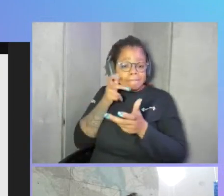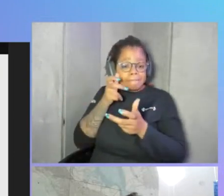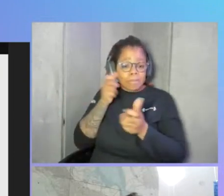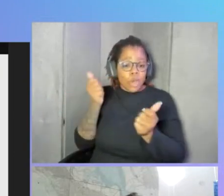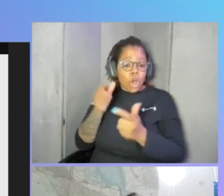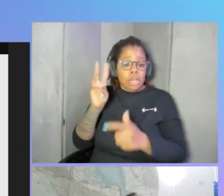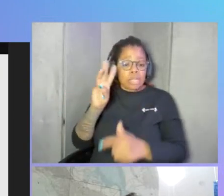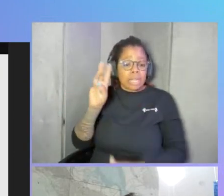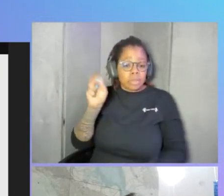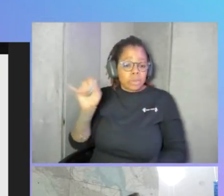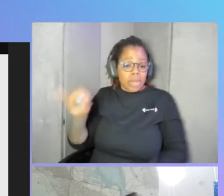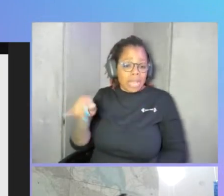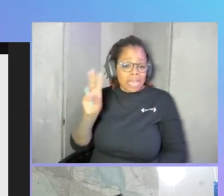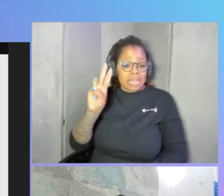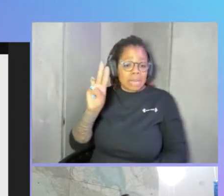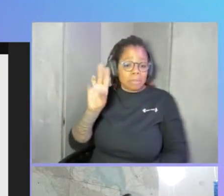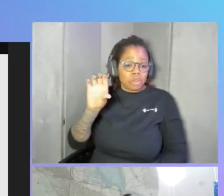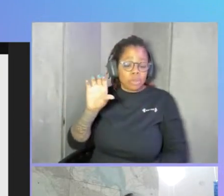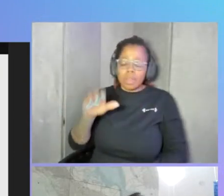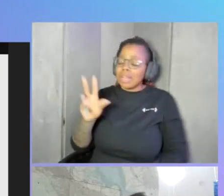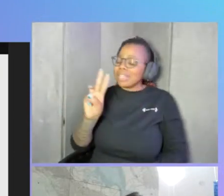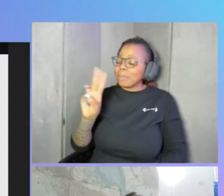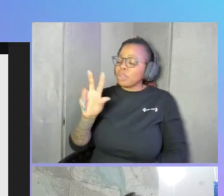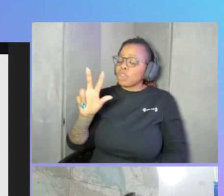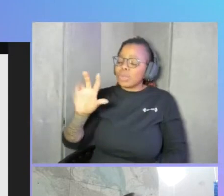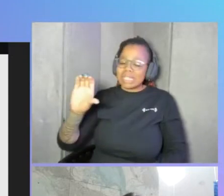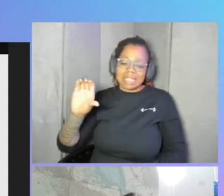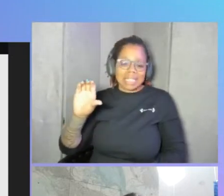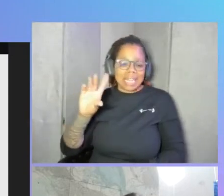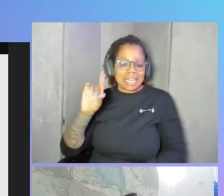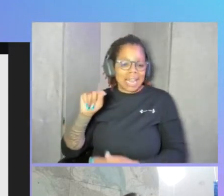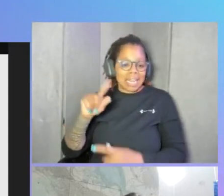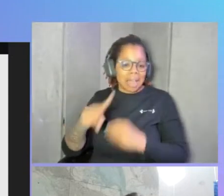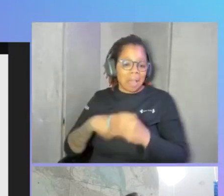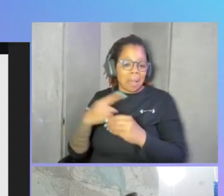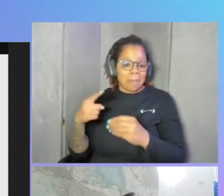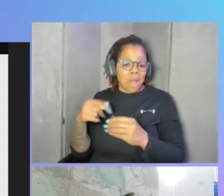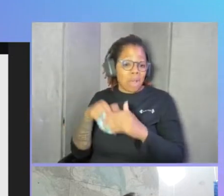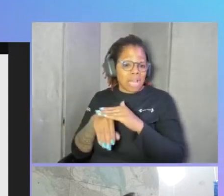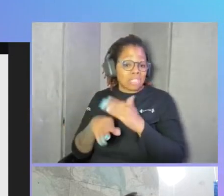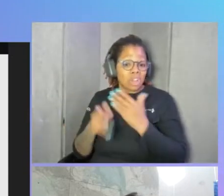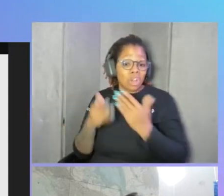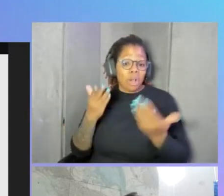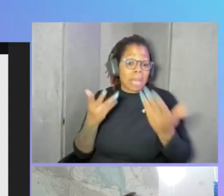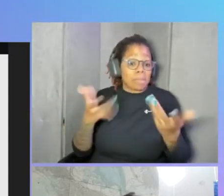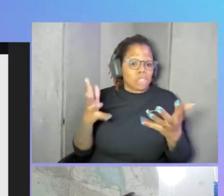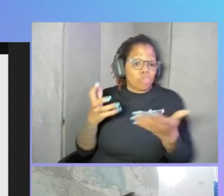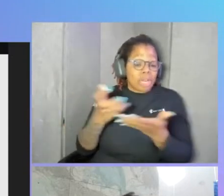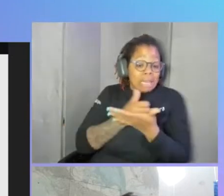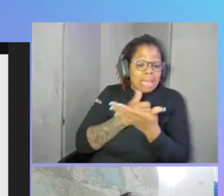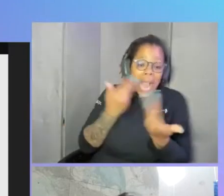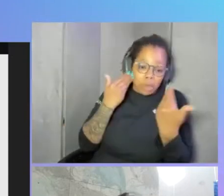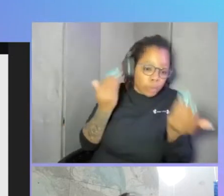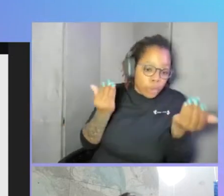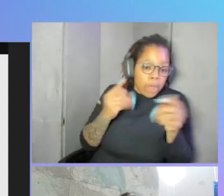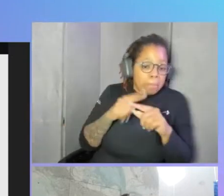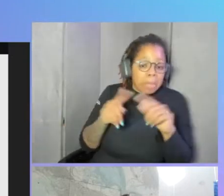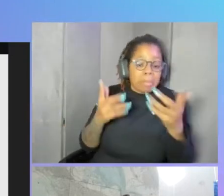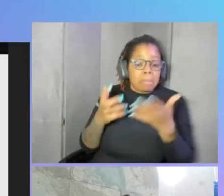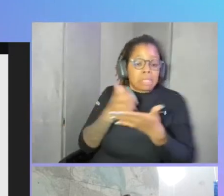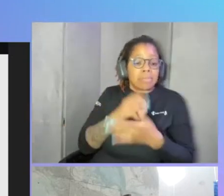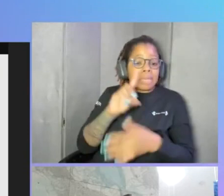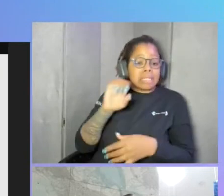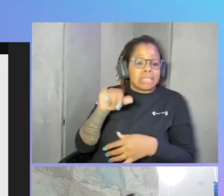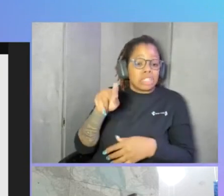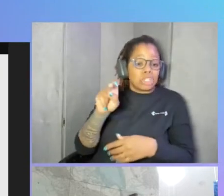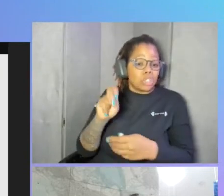and W3C data on accessibility. It may have even consumed, and I don't know this, some of the DQ materials